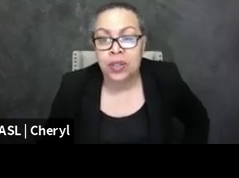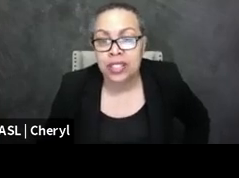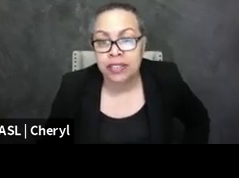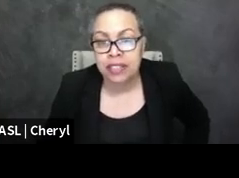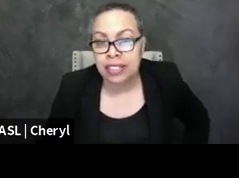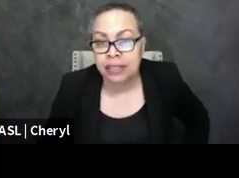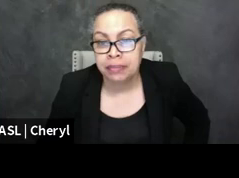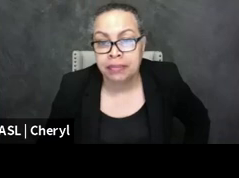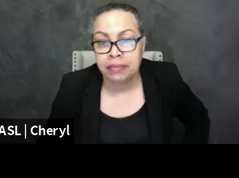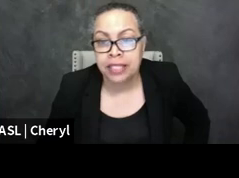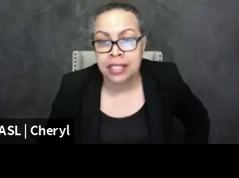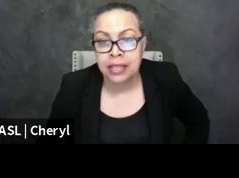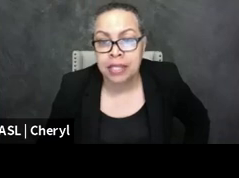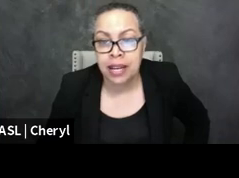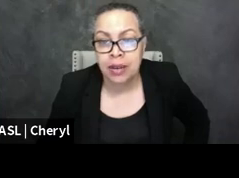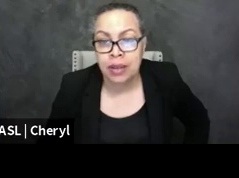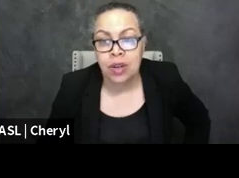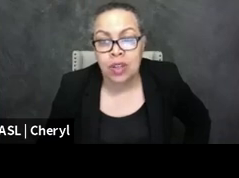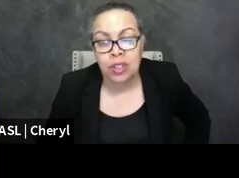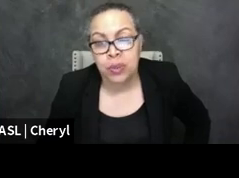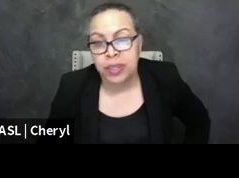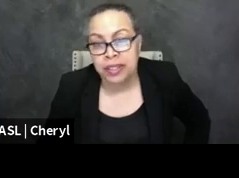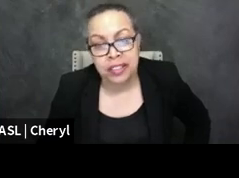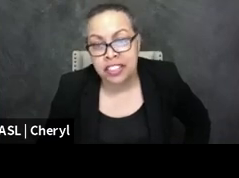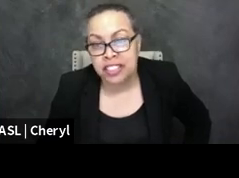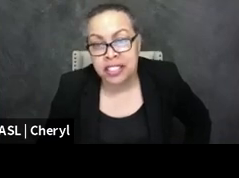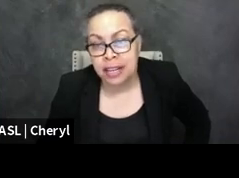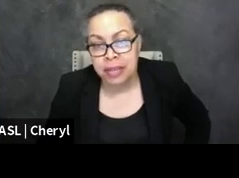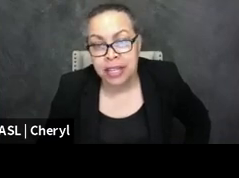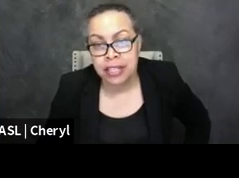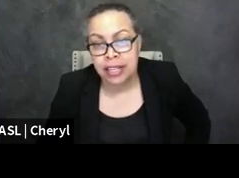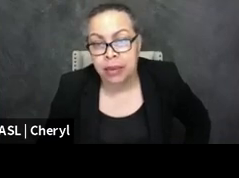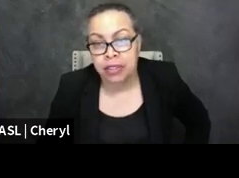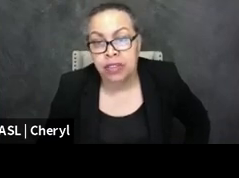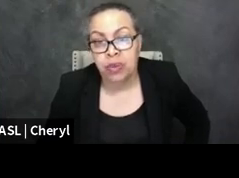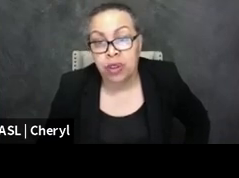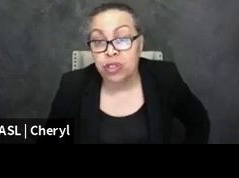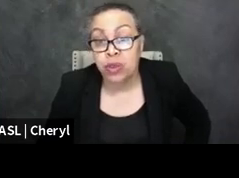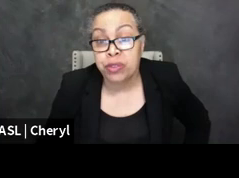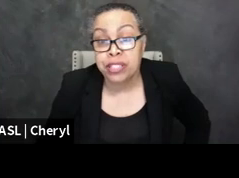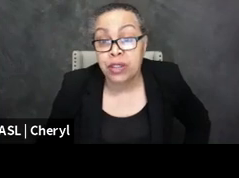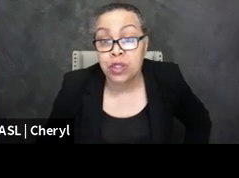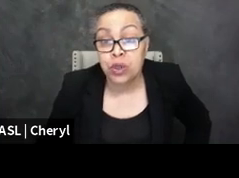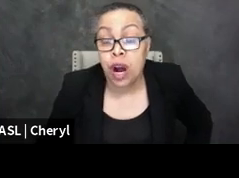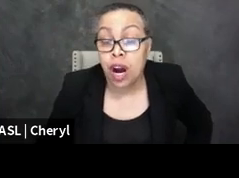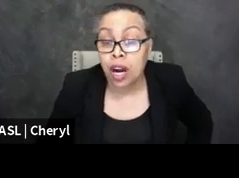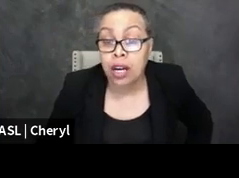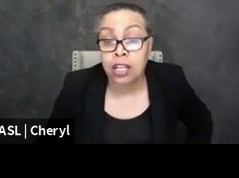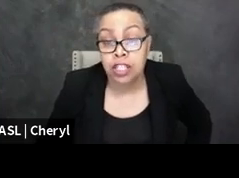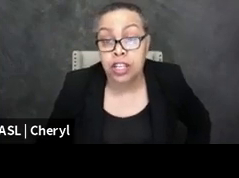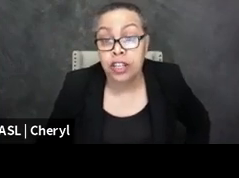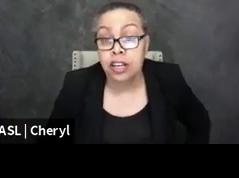So definitely, it seems that she's just not being as collaborative. Those that we've reached out to